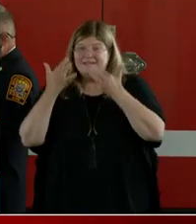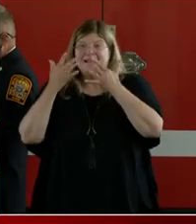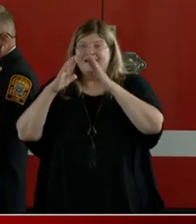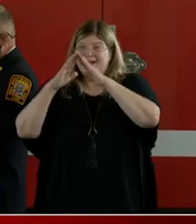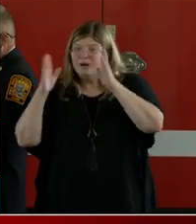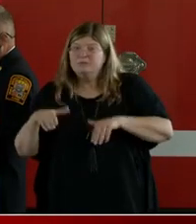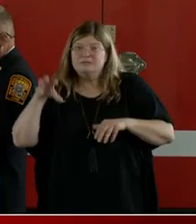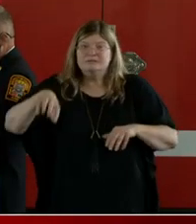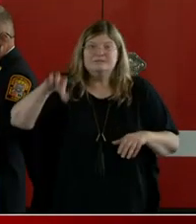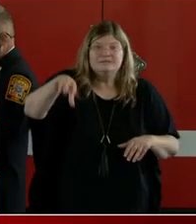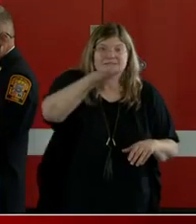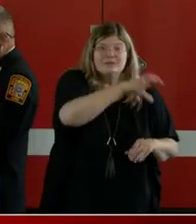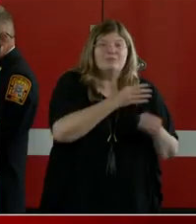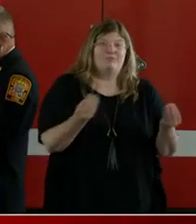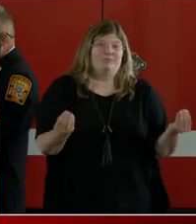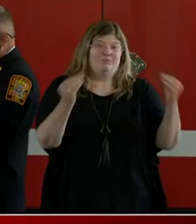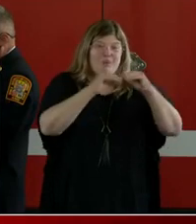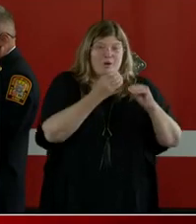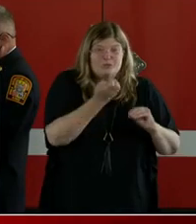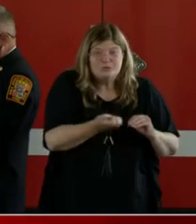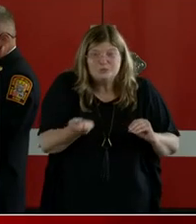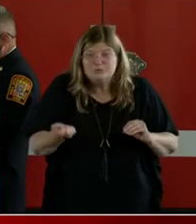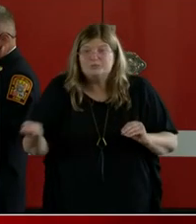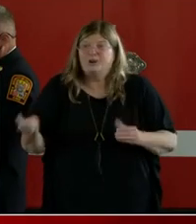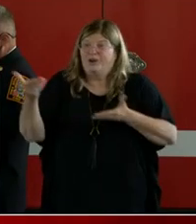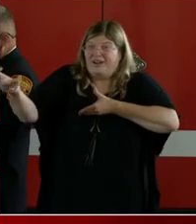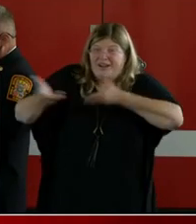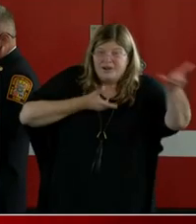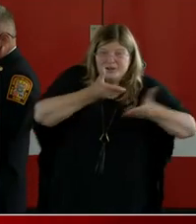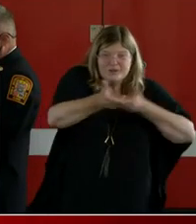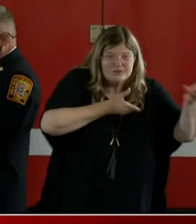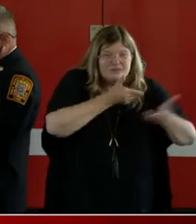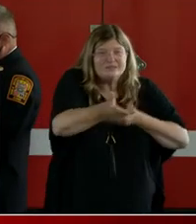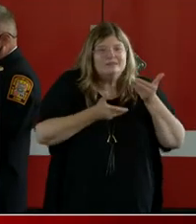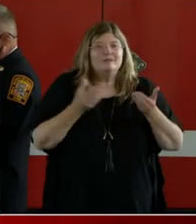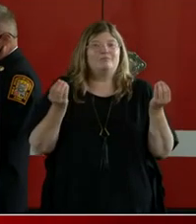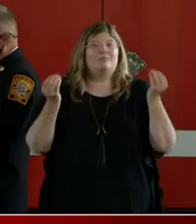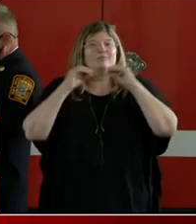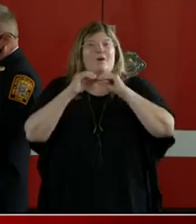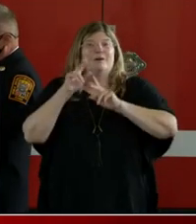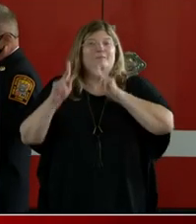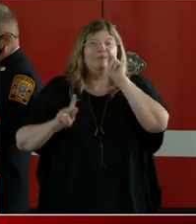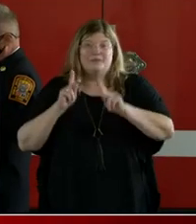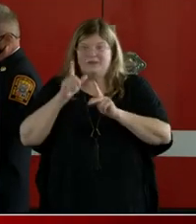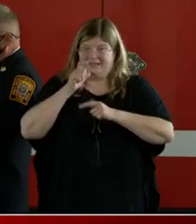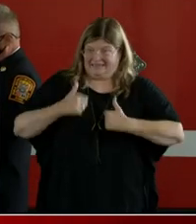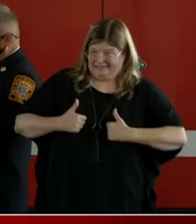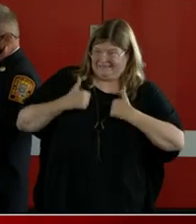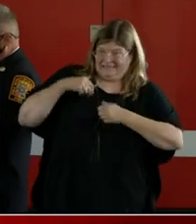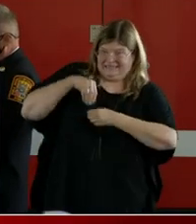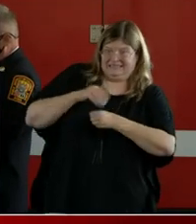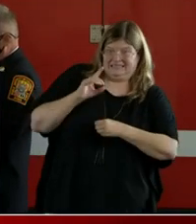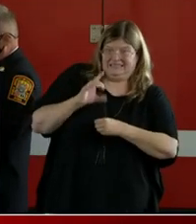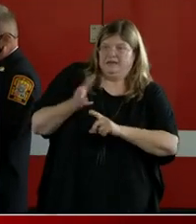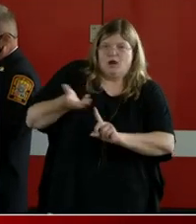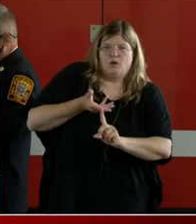new personnel protective equipment, the hiring of DC residents into the fire department, and the passing of presumptive